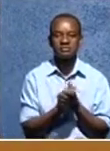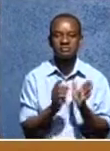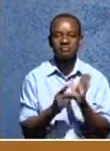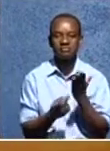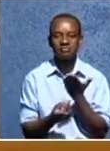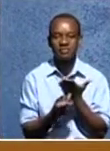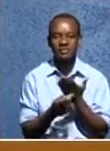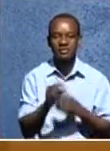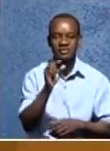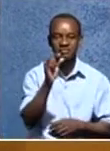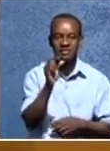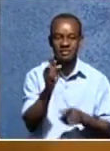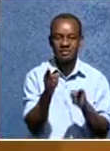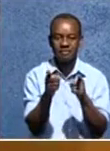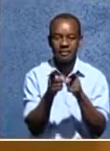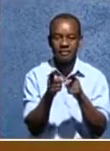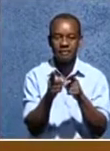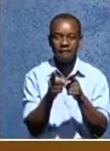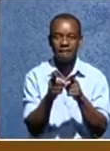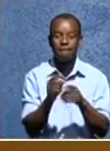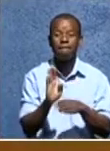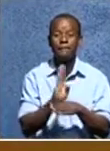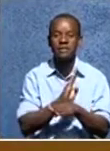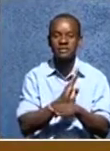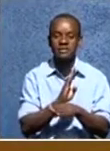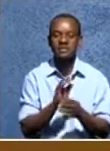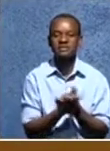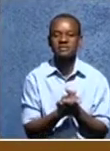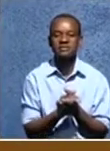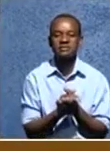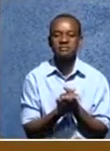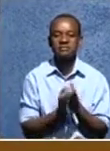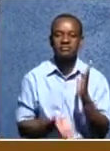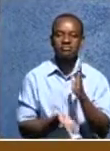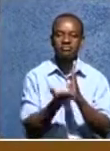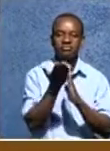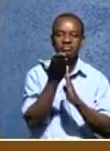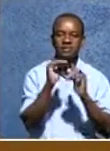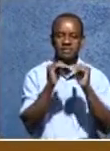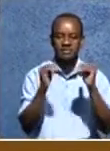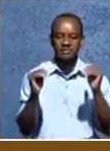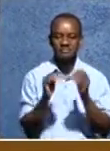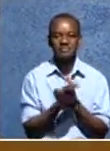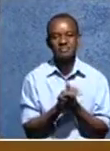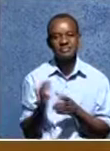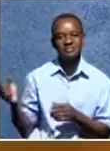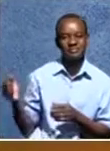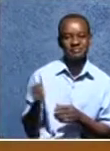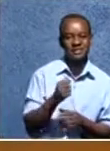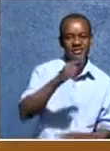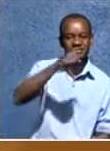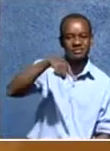and SMEs to really look at how we can make them more competitive and really to bring their standards up to